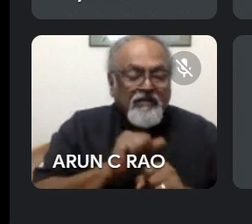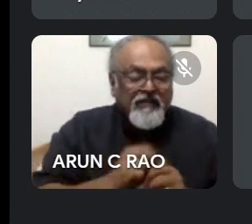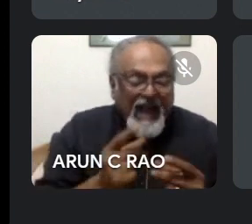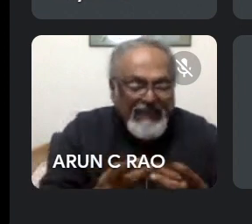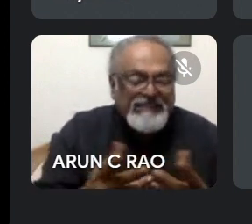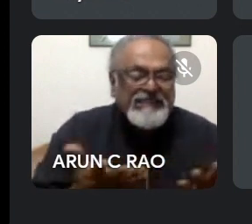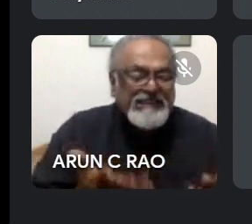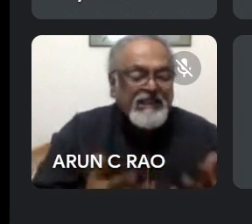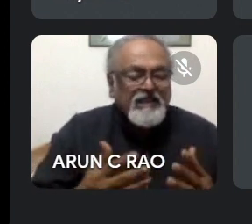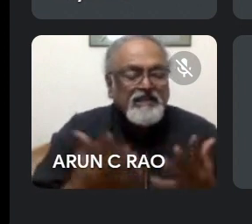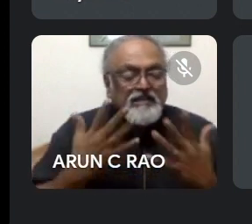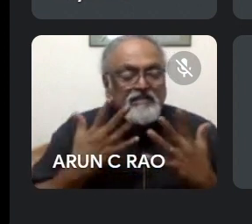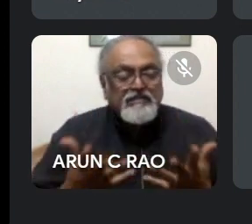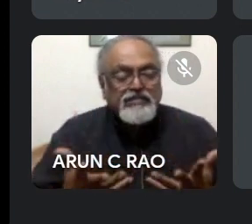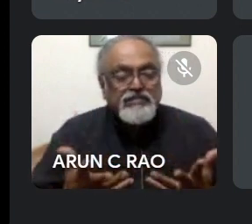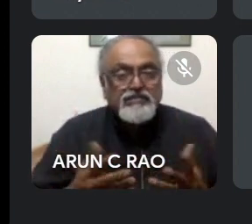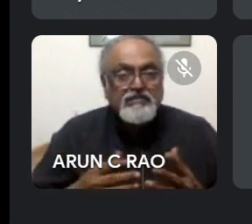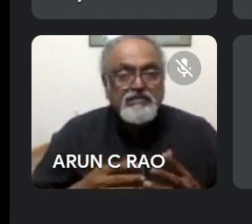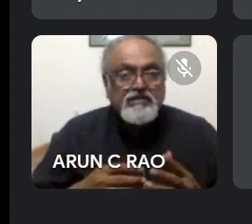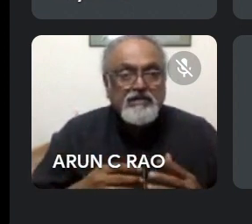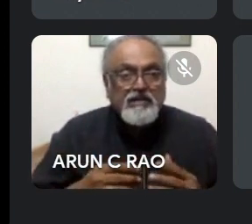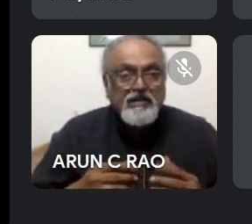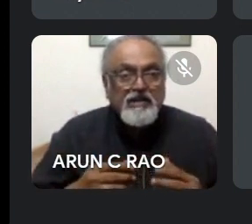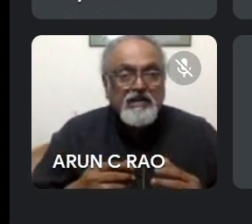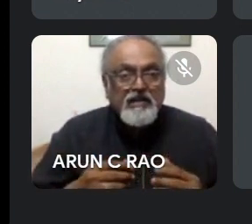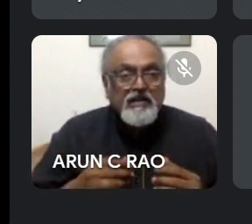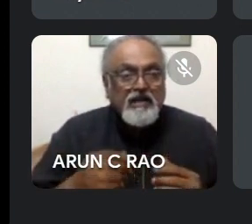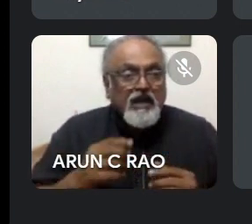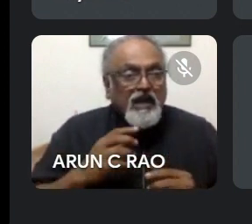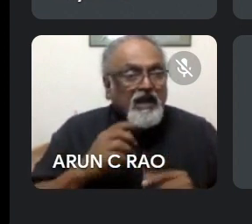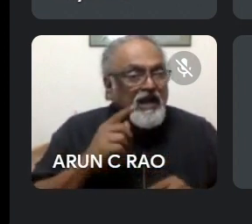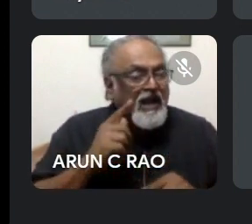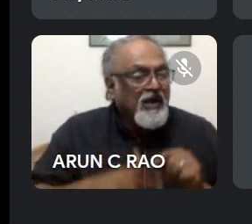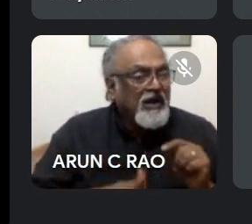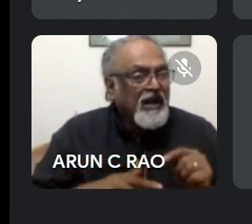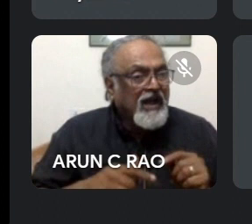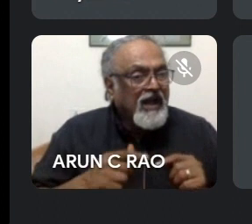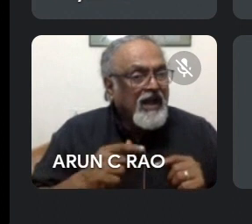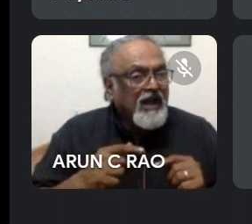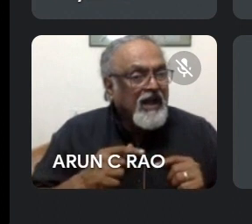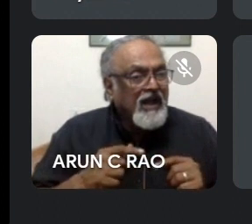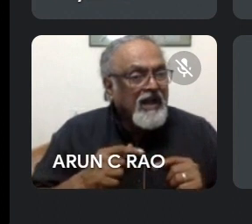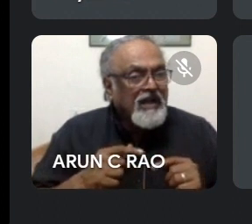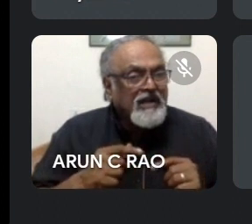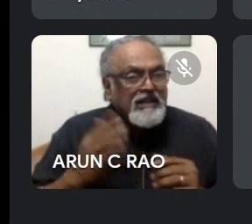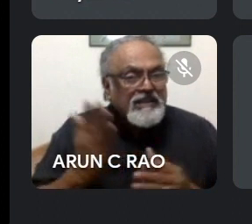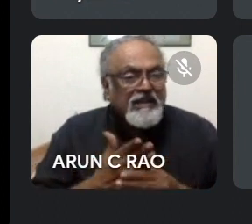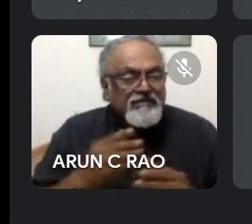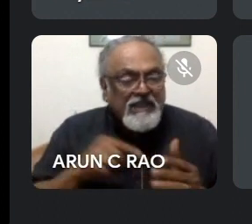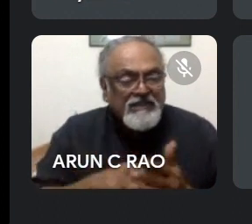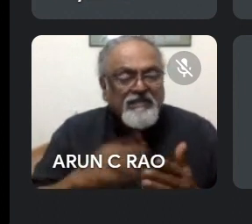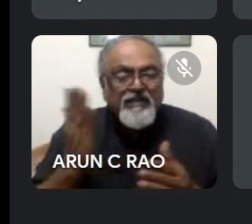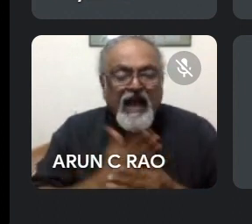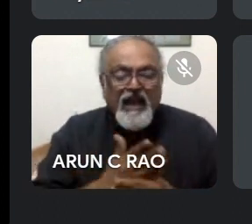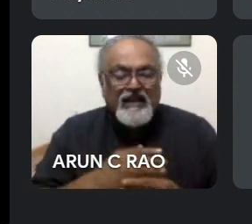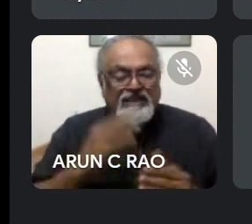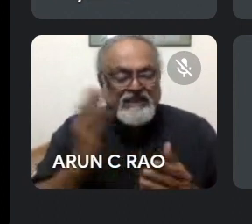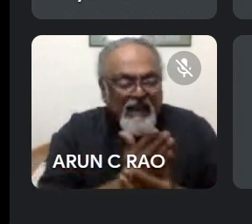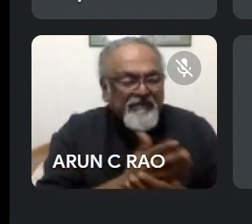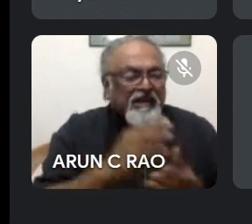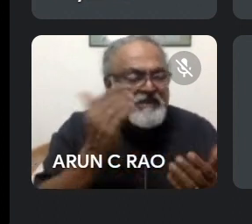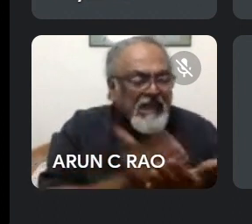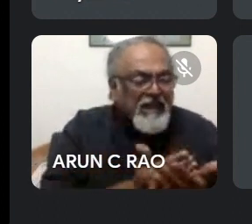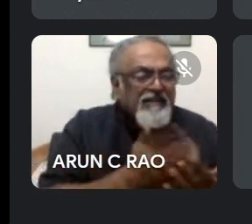mind map is not that comfortable for me and I wasn't able to save the file in this particular way. Let me save it in this way. These